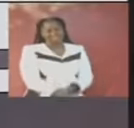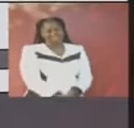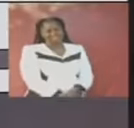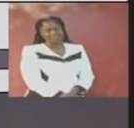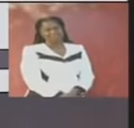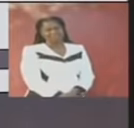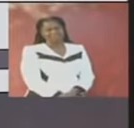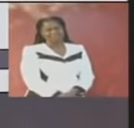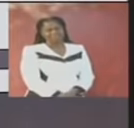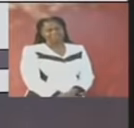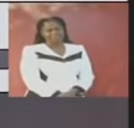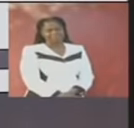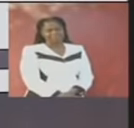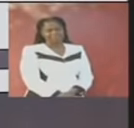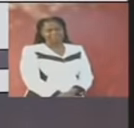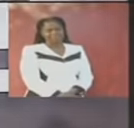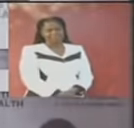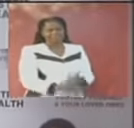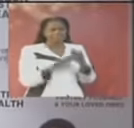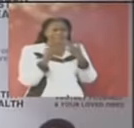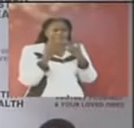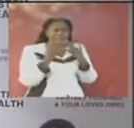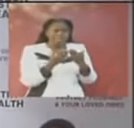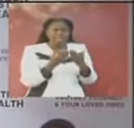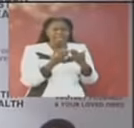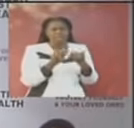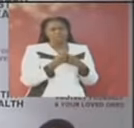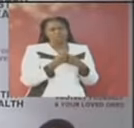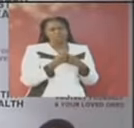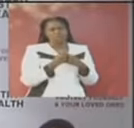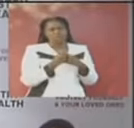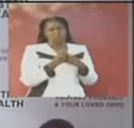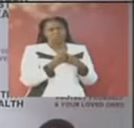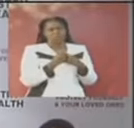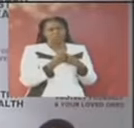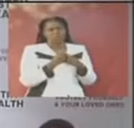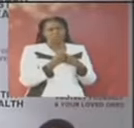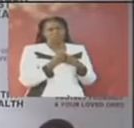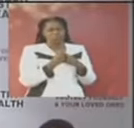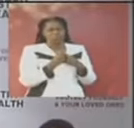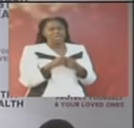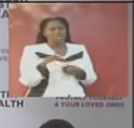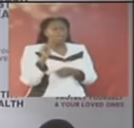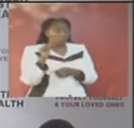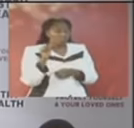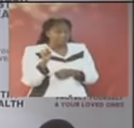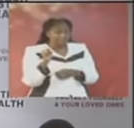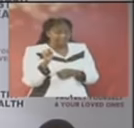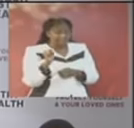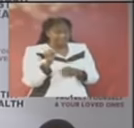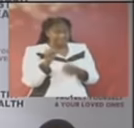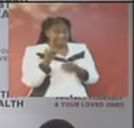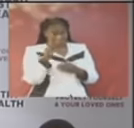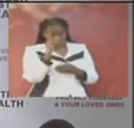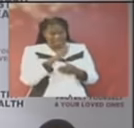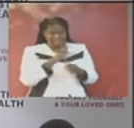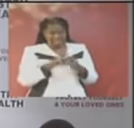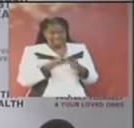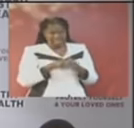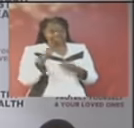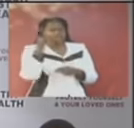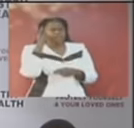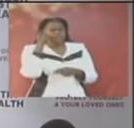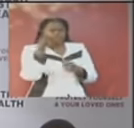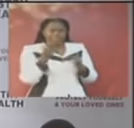Thank you very much, Mr. Siram Singh, for explaining how we move from data and take this